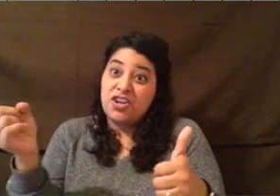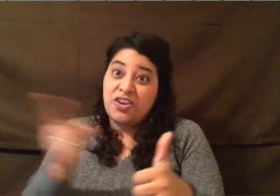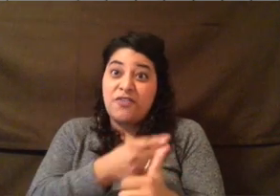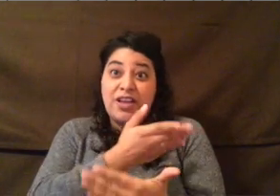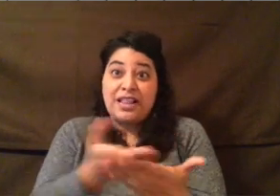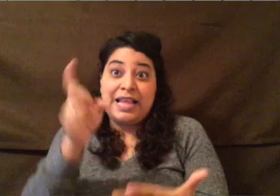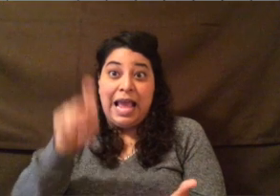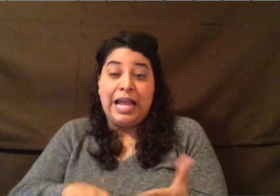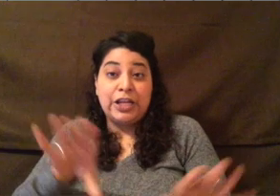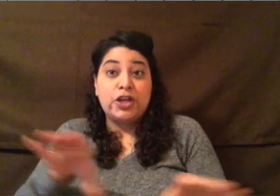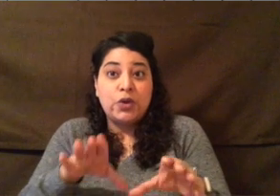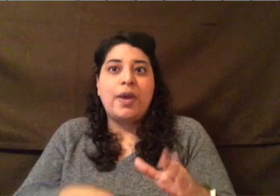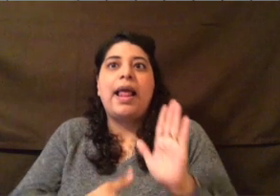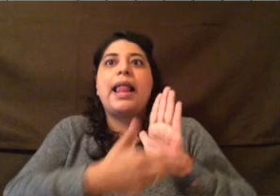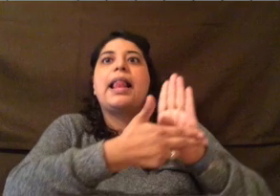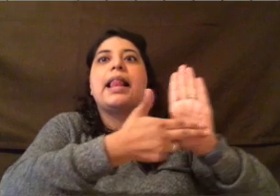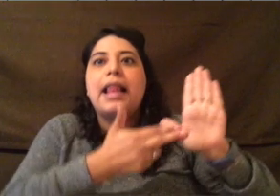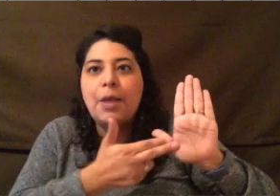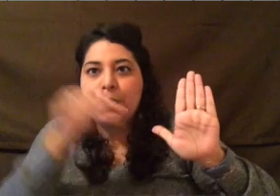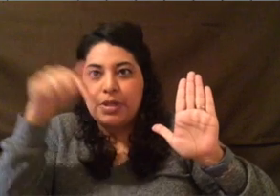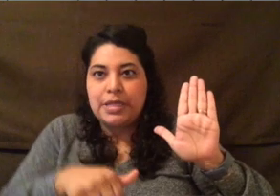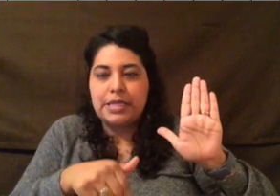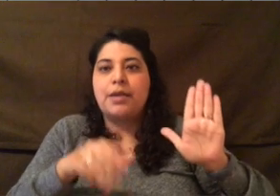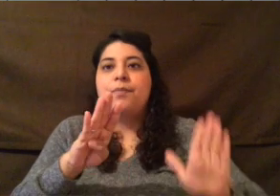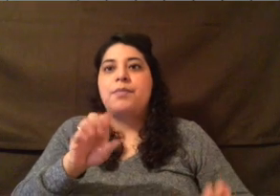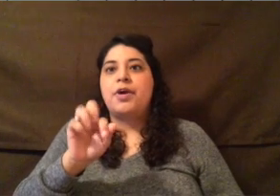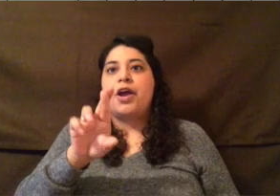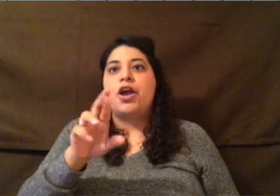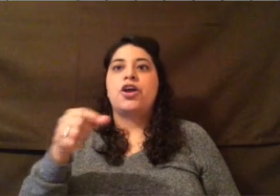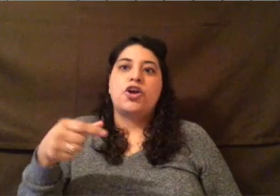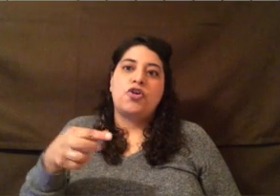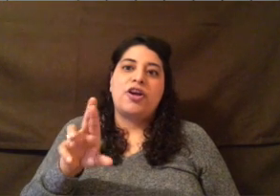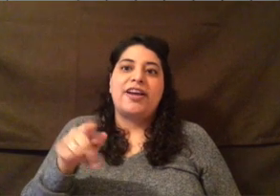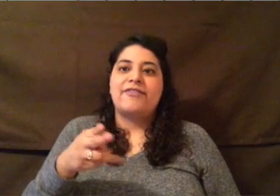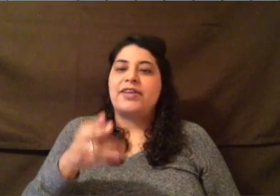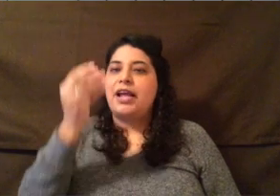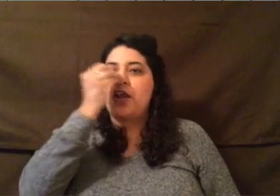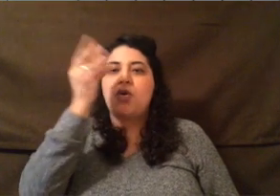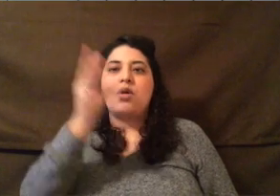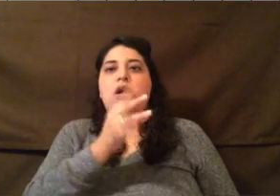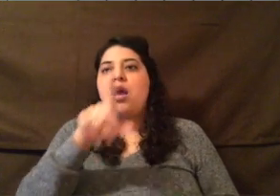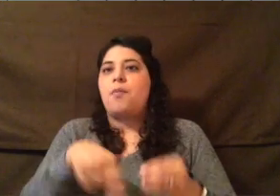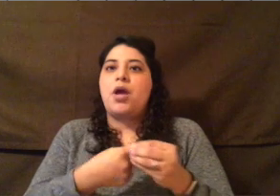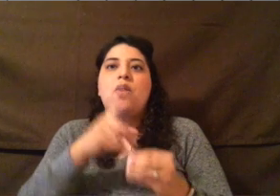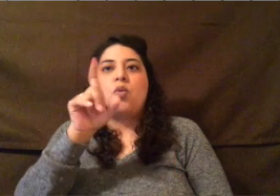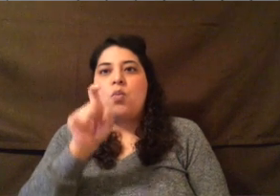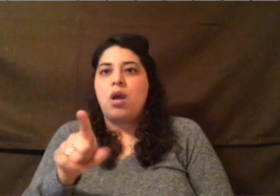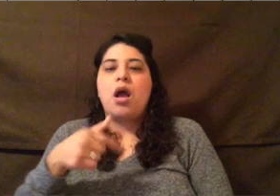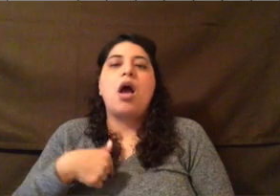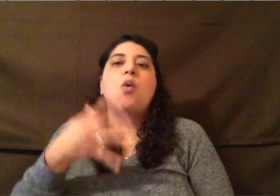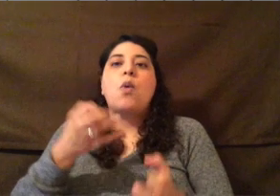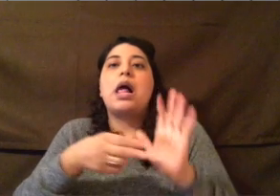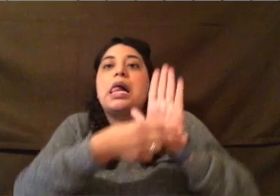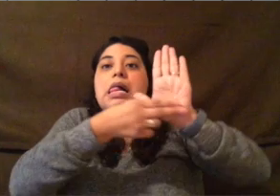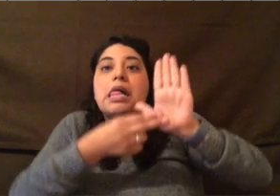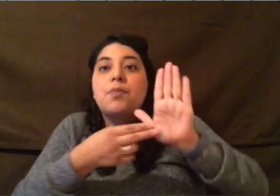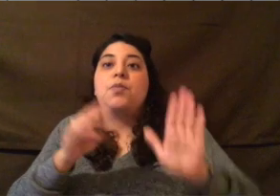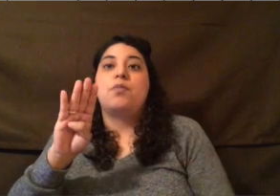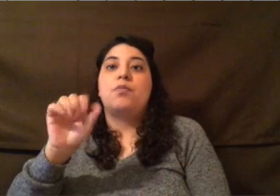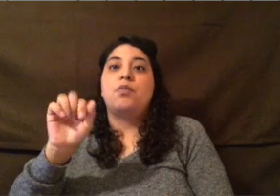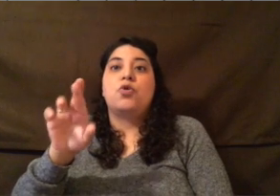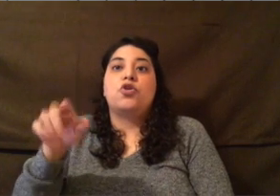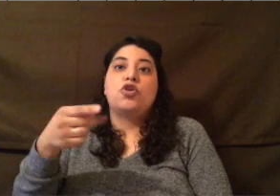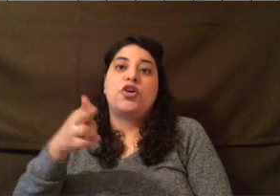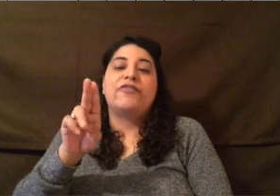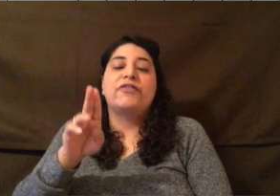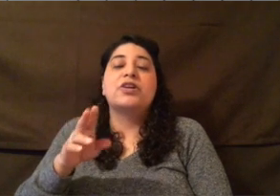is label this bar graph, okay? I don't care about questions right now. I just want to label my bar graph. So let's start